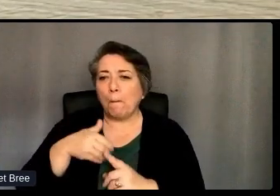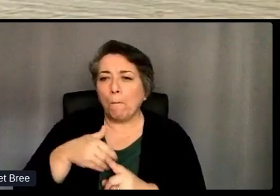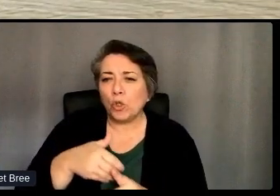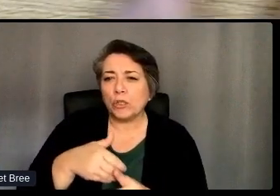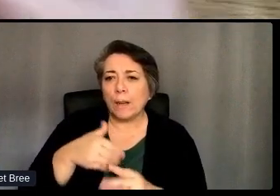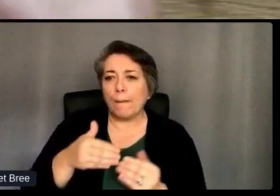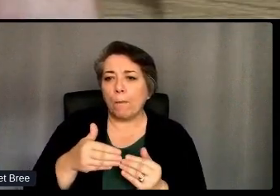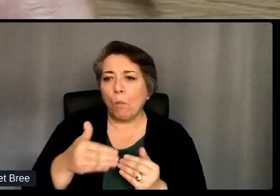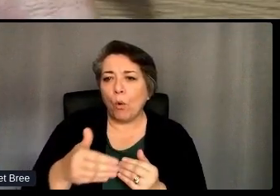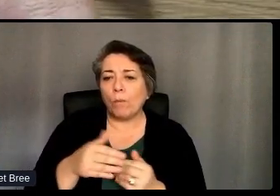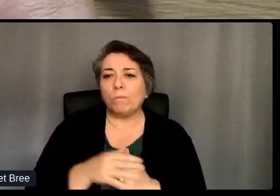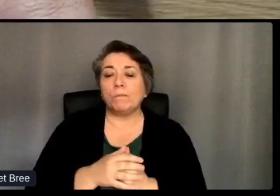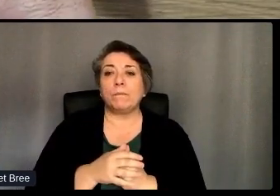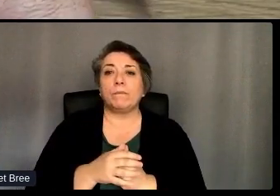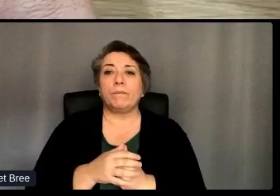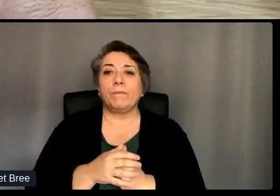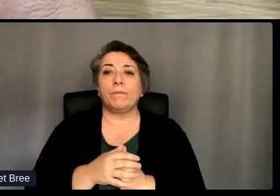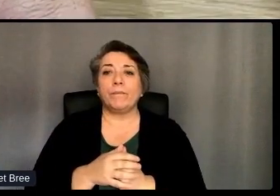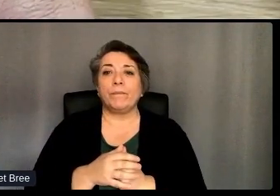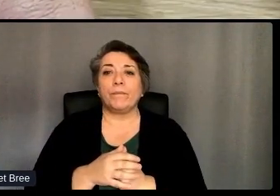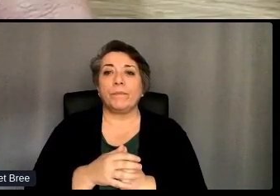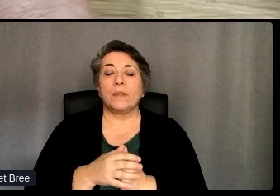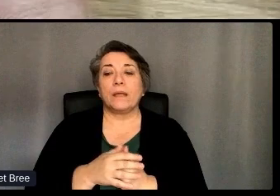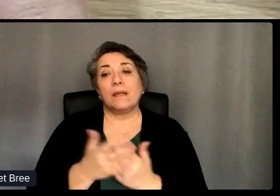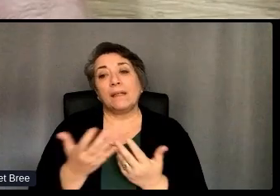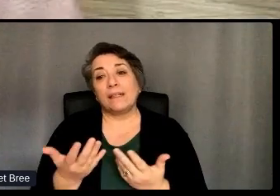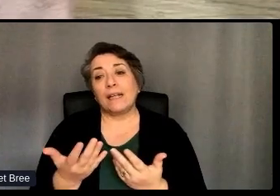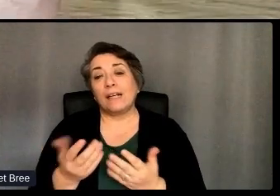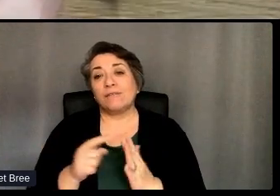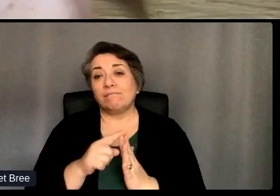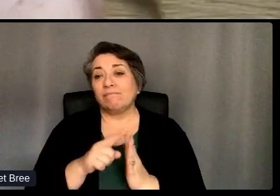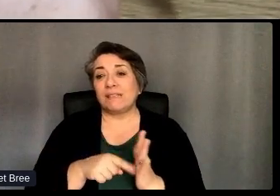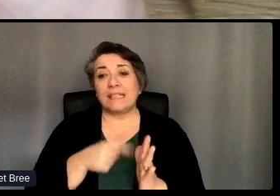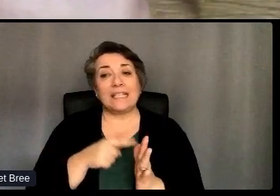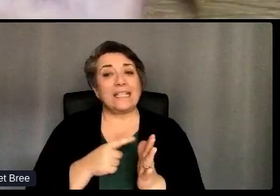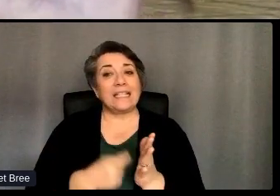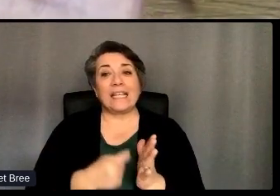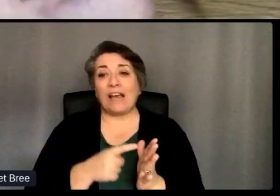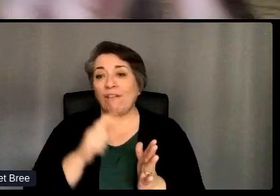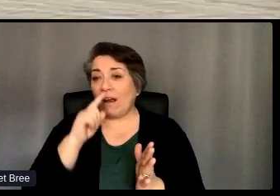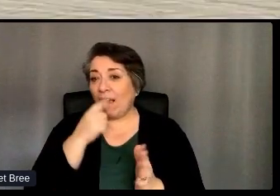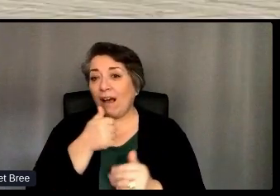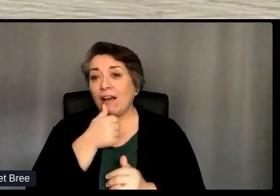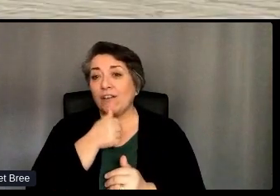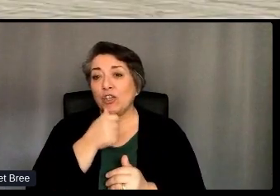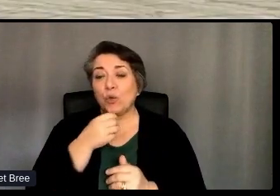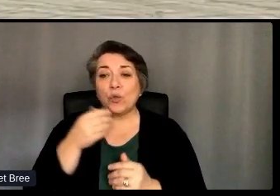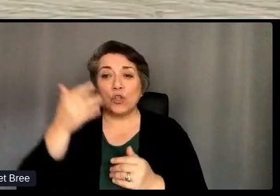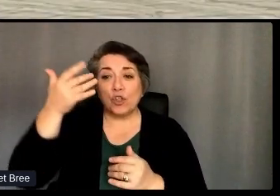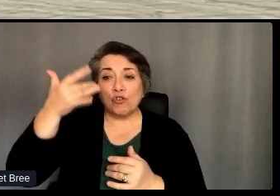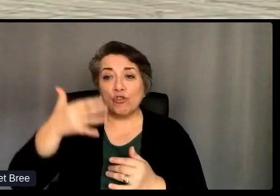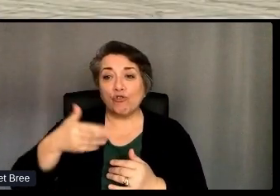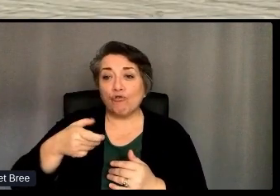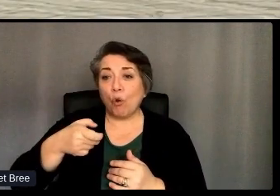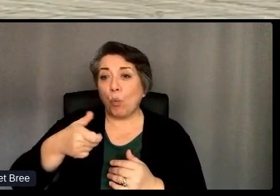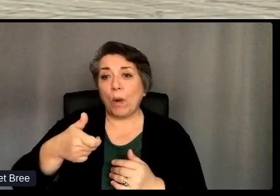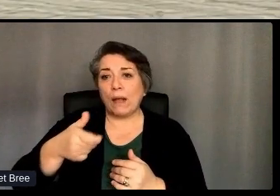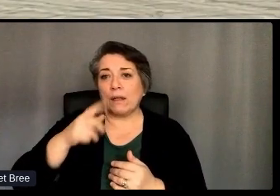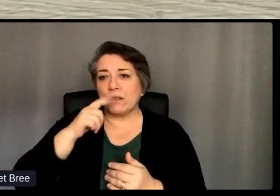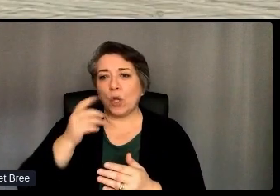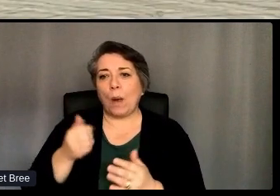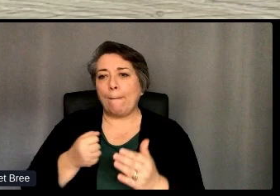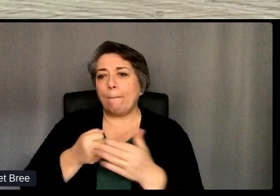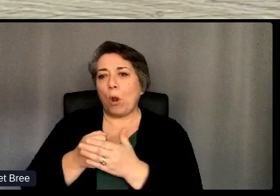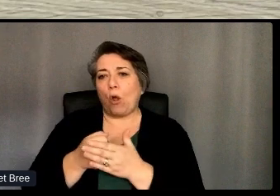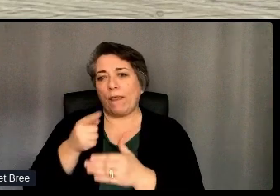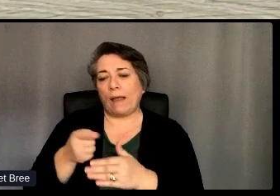And then finally, Yara doesn't have the dexterity to use the scroll wheel. So I block the scroll wheel with a little insert to prevent her from accidentally pressing